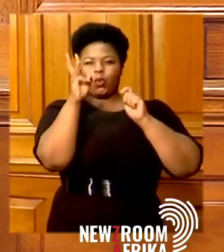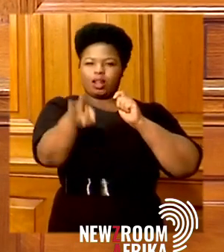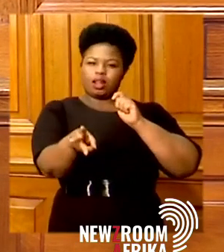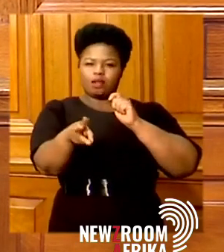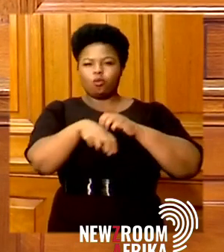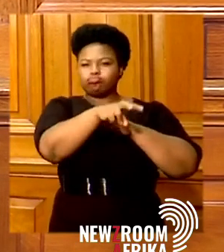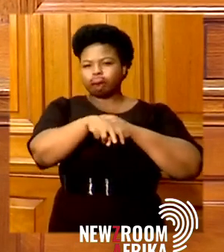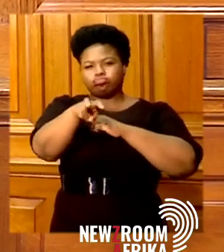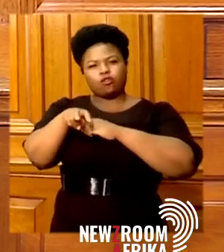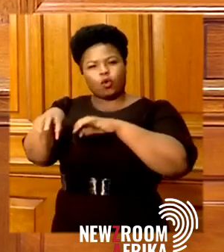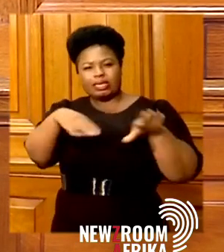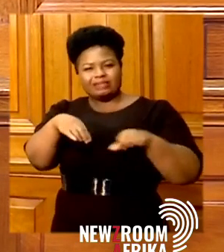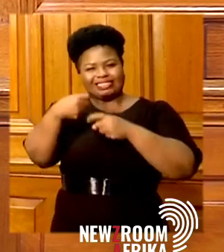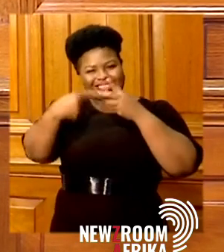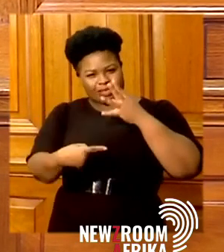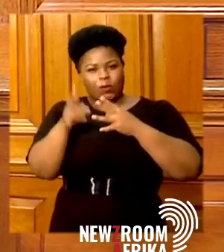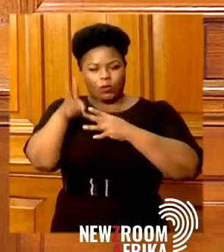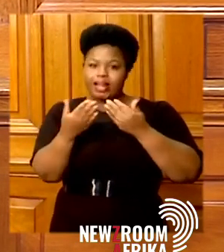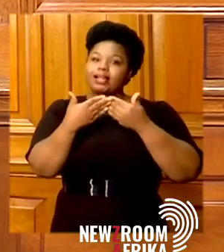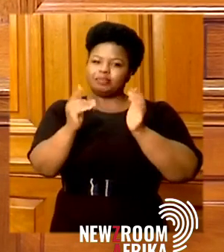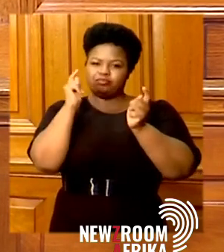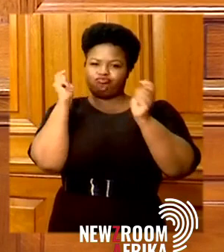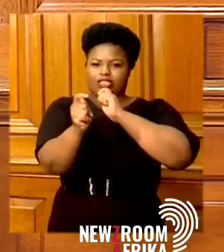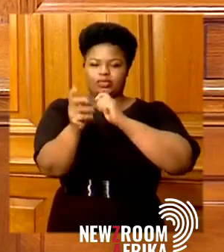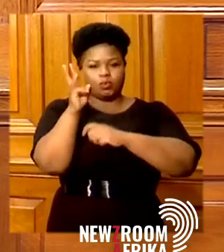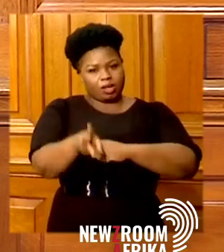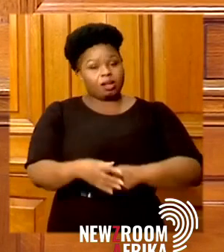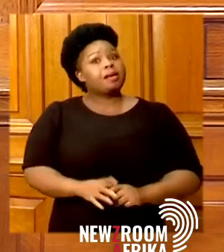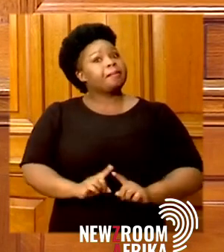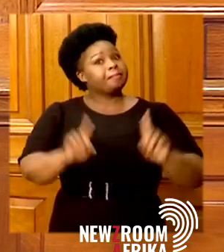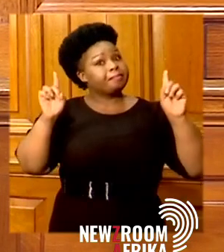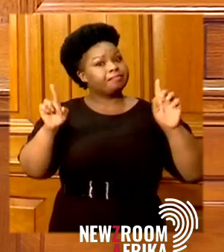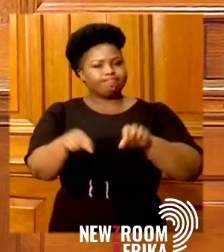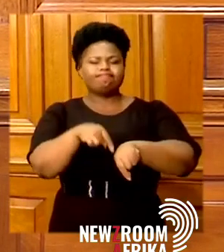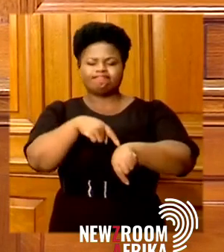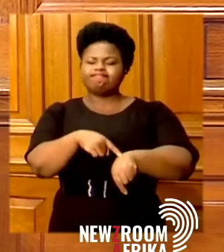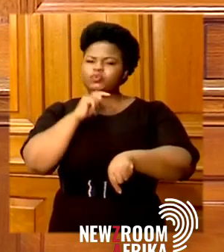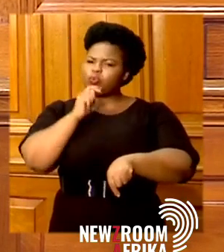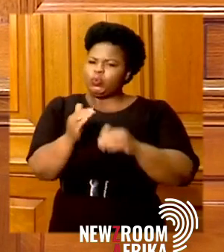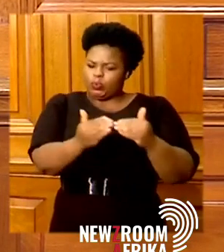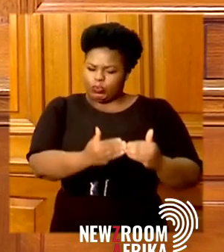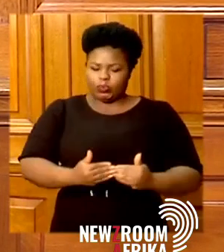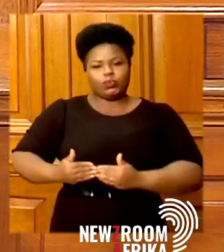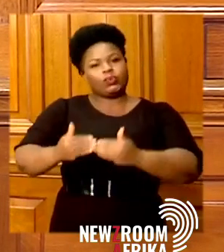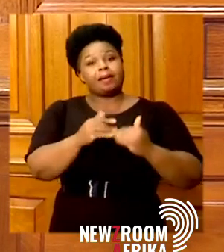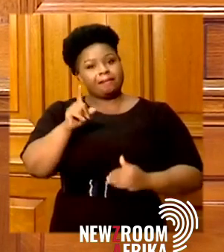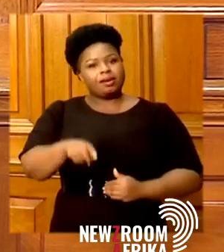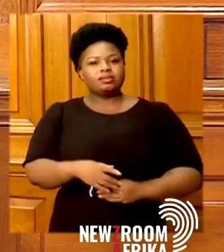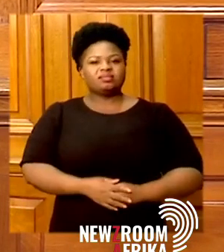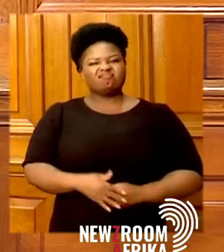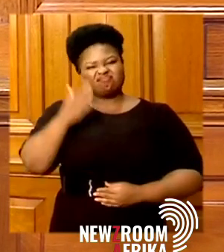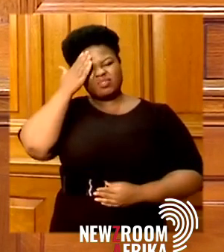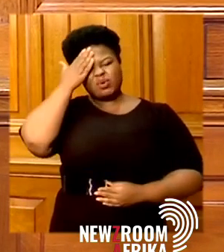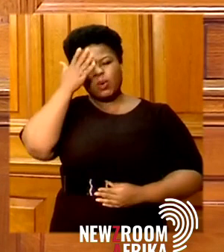activity. Once again, we do so very cautiously. Even after a sustained period